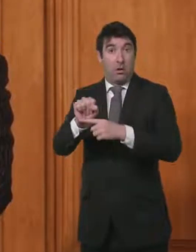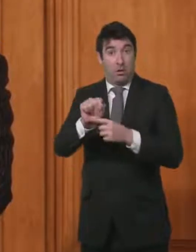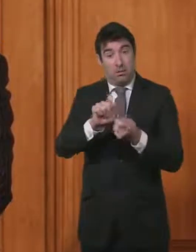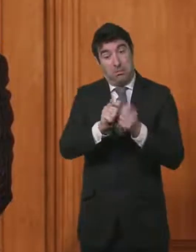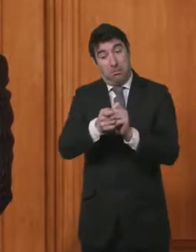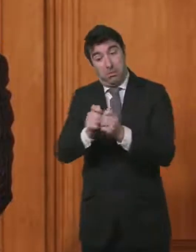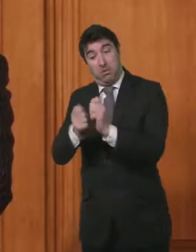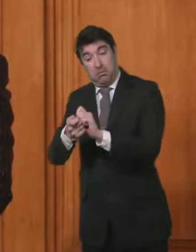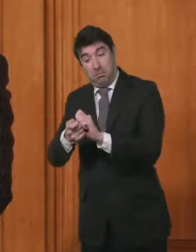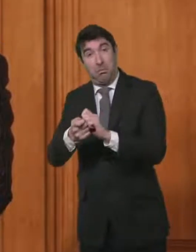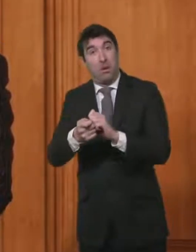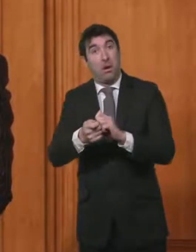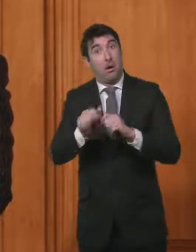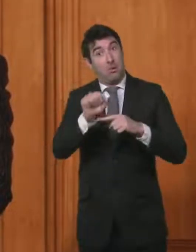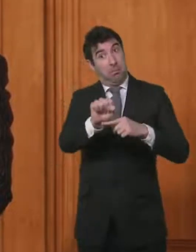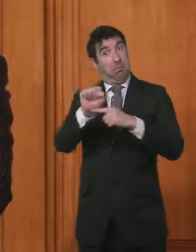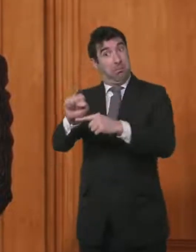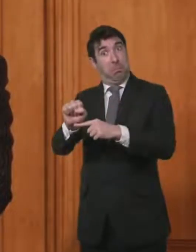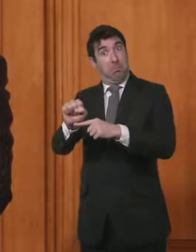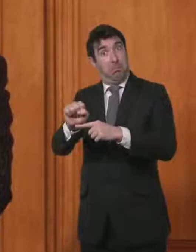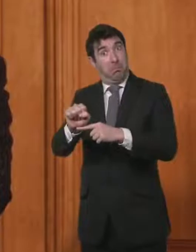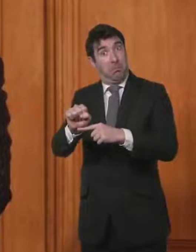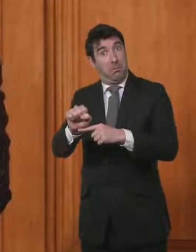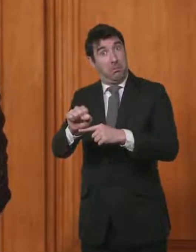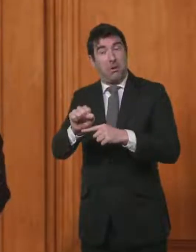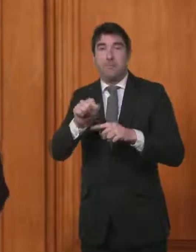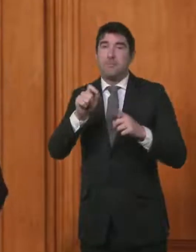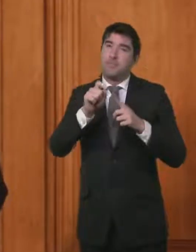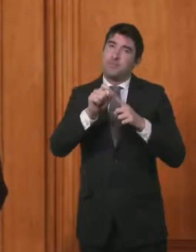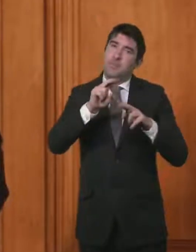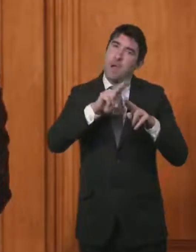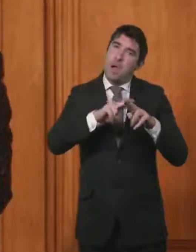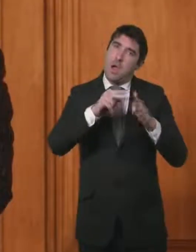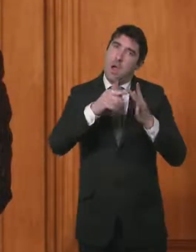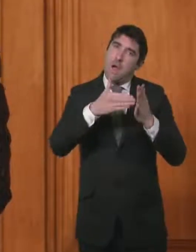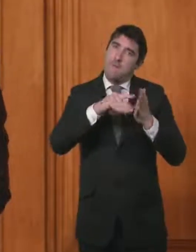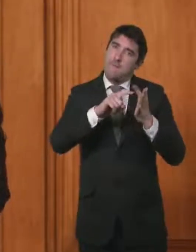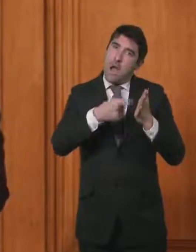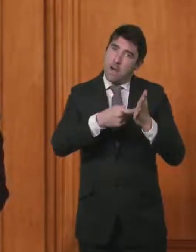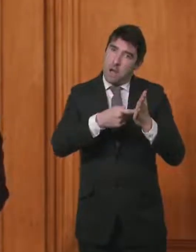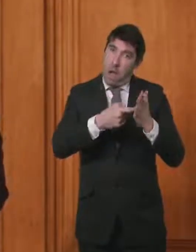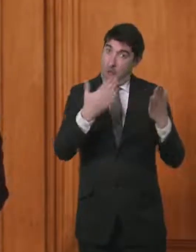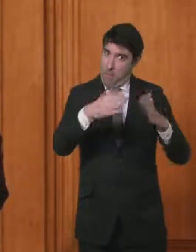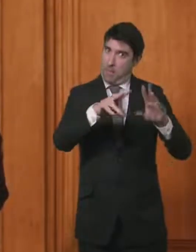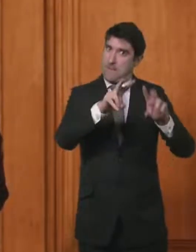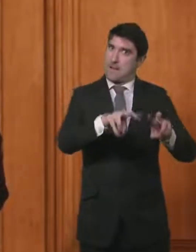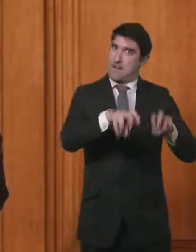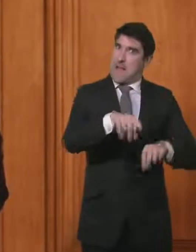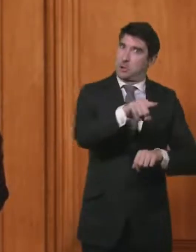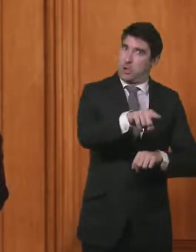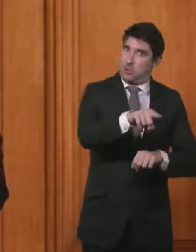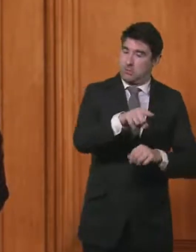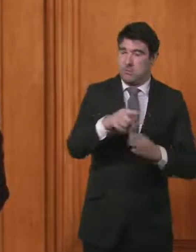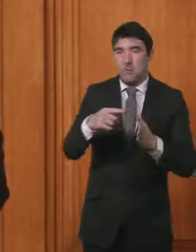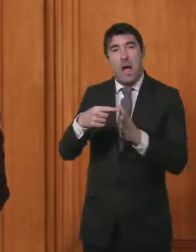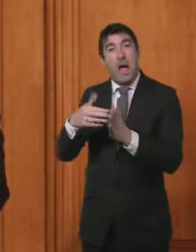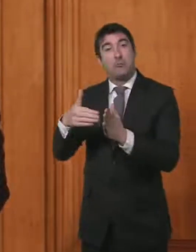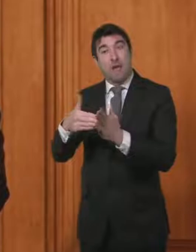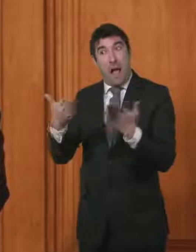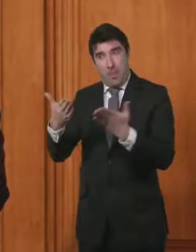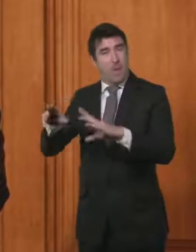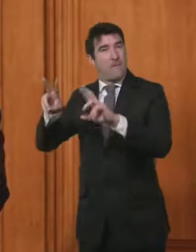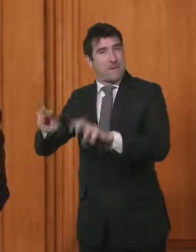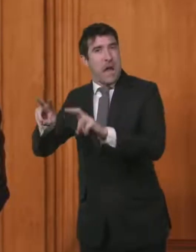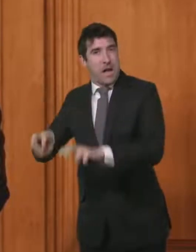similar experiments to again check on both of those strains in relation to the Pfizer vaccine.